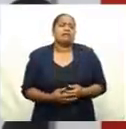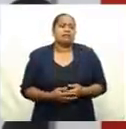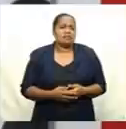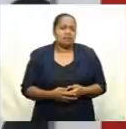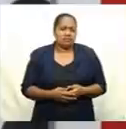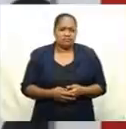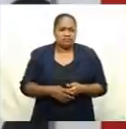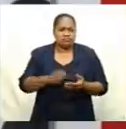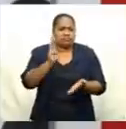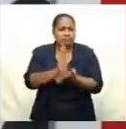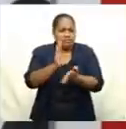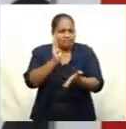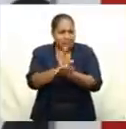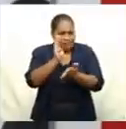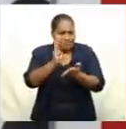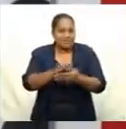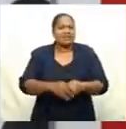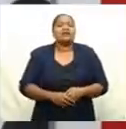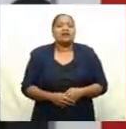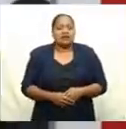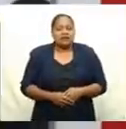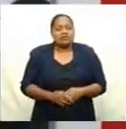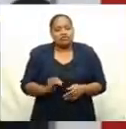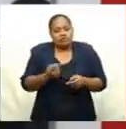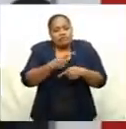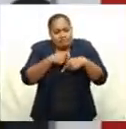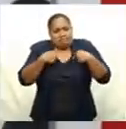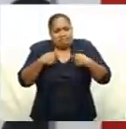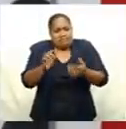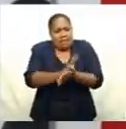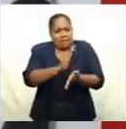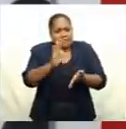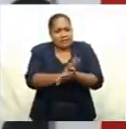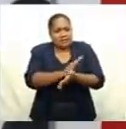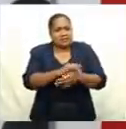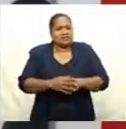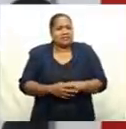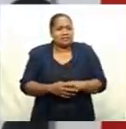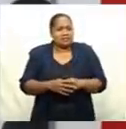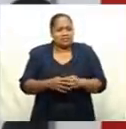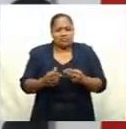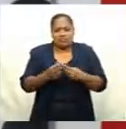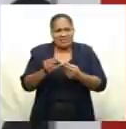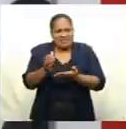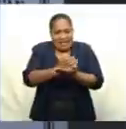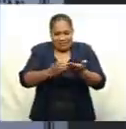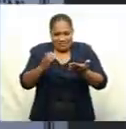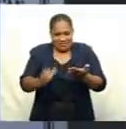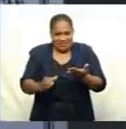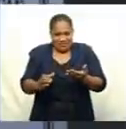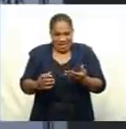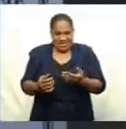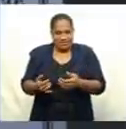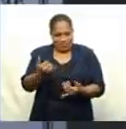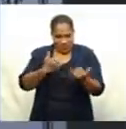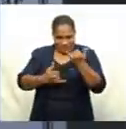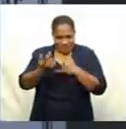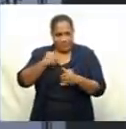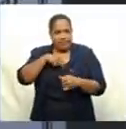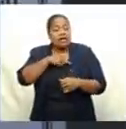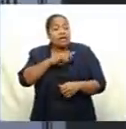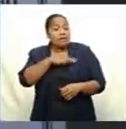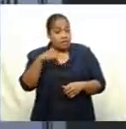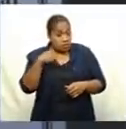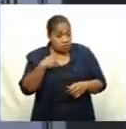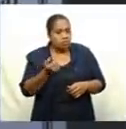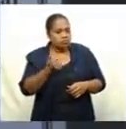making appointments. So we are quite happy with the customer response. The ministry has warned